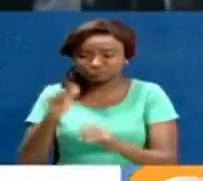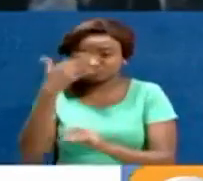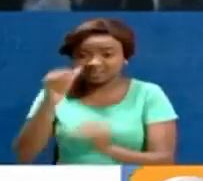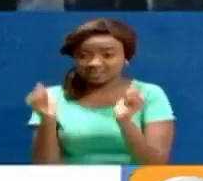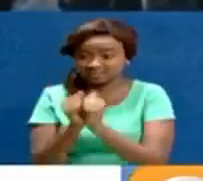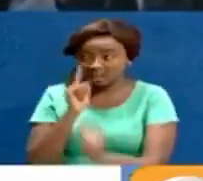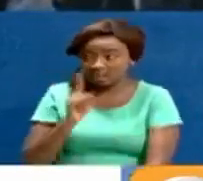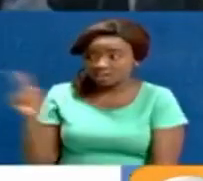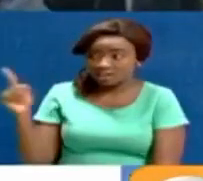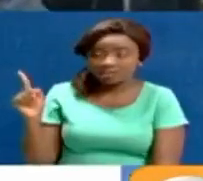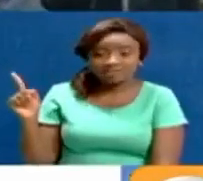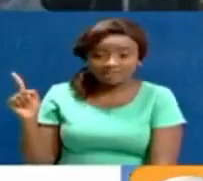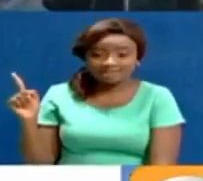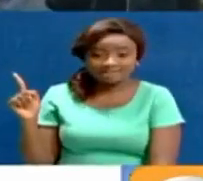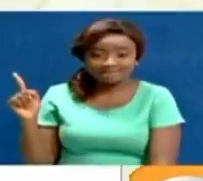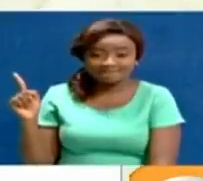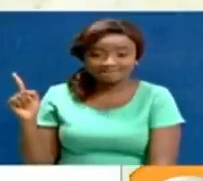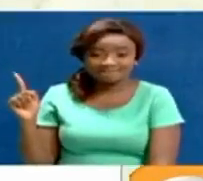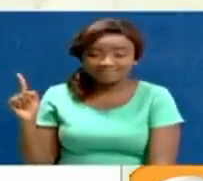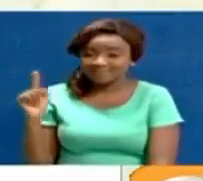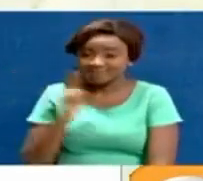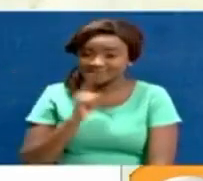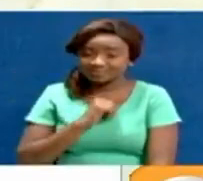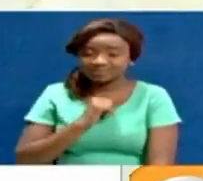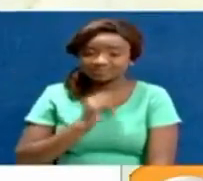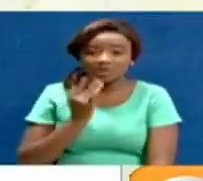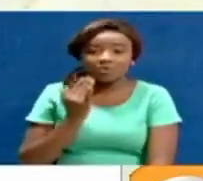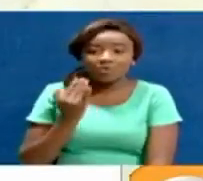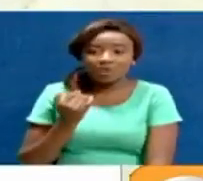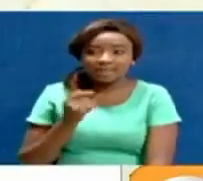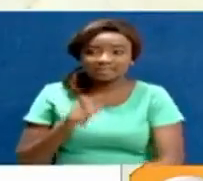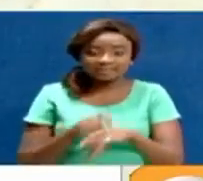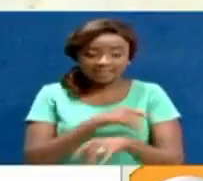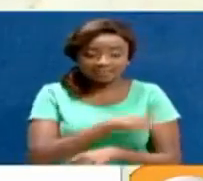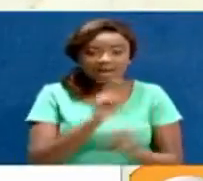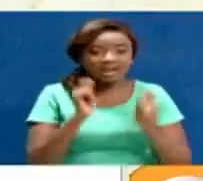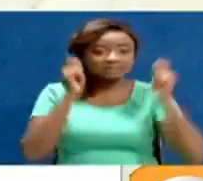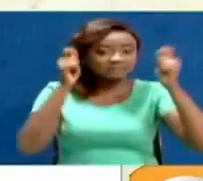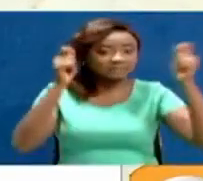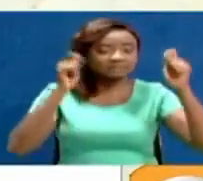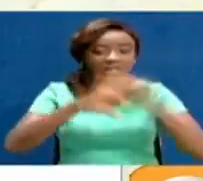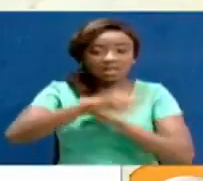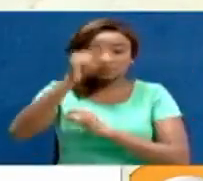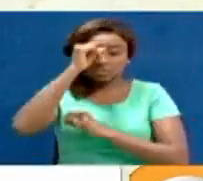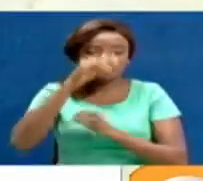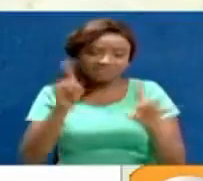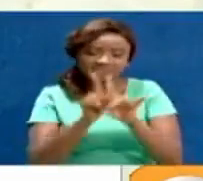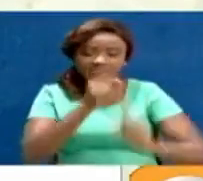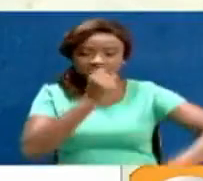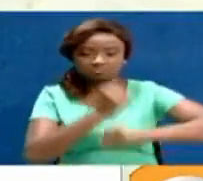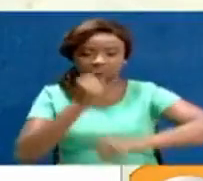strain is being felt at the Kericho Nursing Home. Currently, during the strike, the county government has given